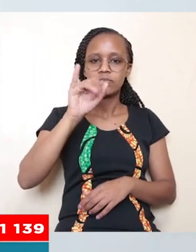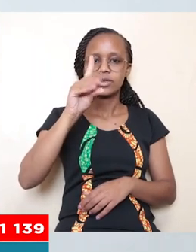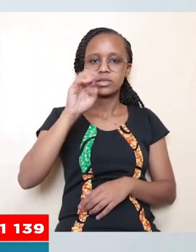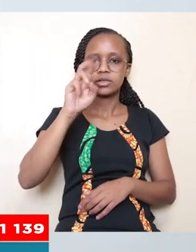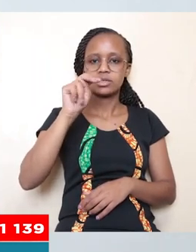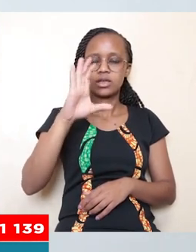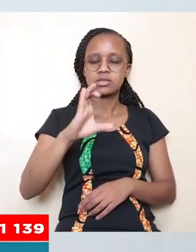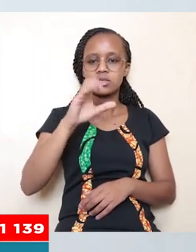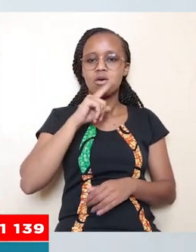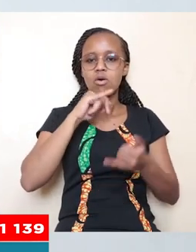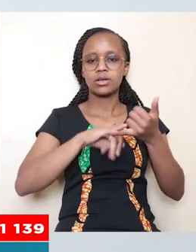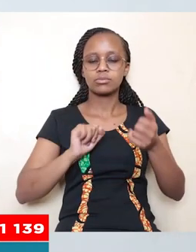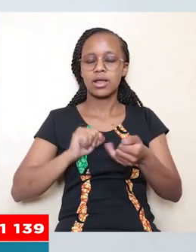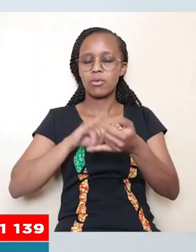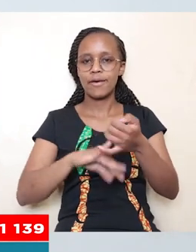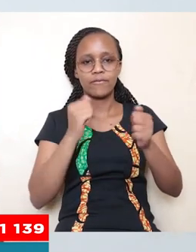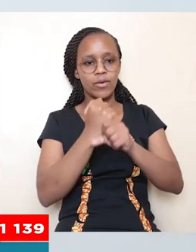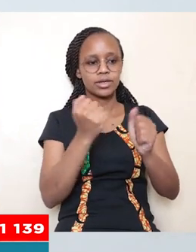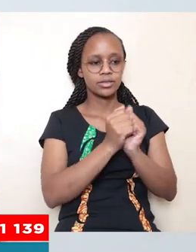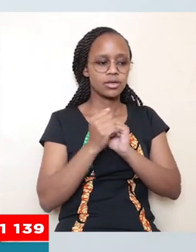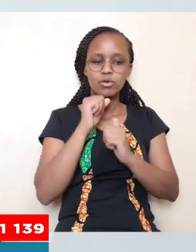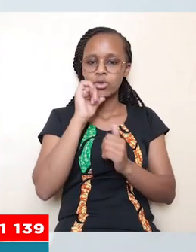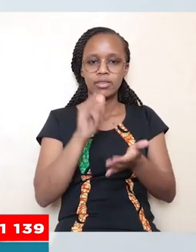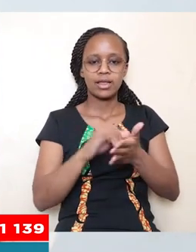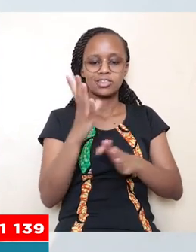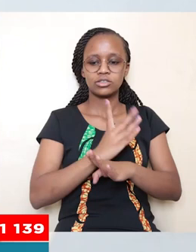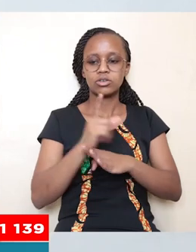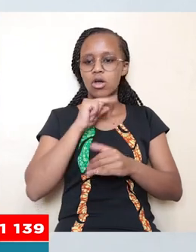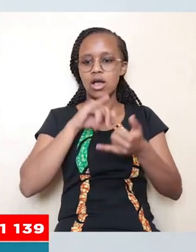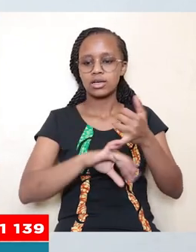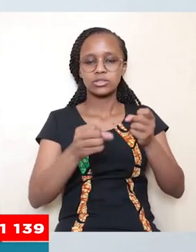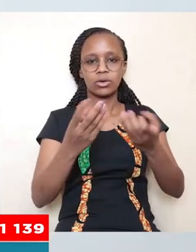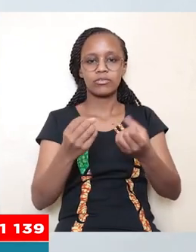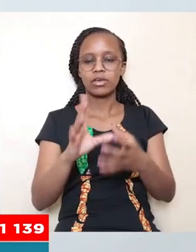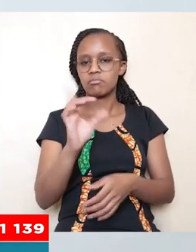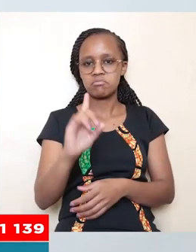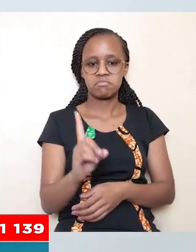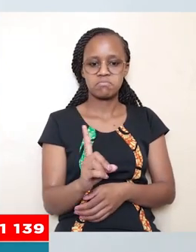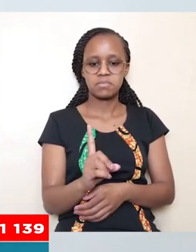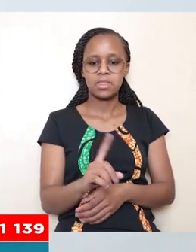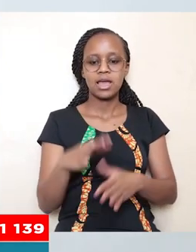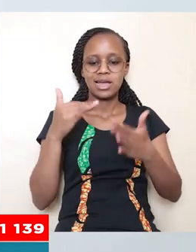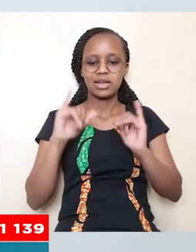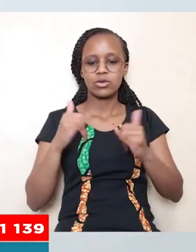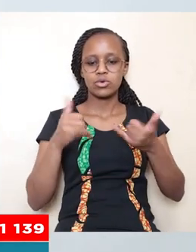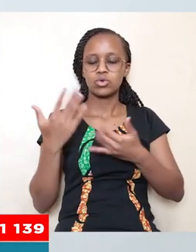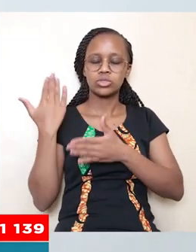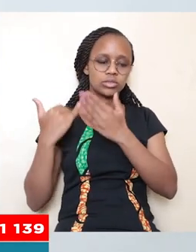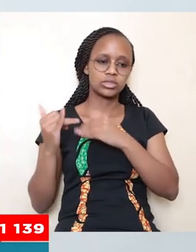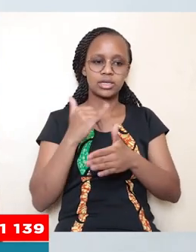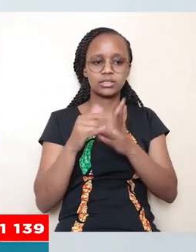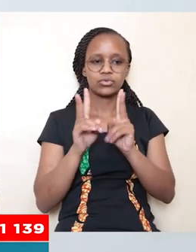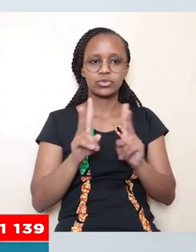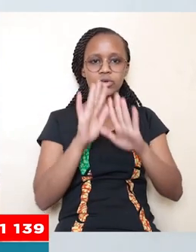when husband and wife work together, it is not just the duty of a husband to provide. We are in a new generation. It